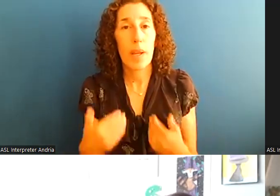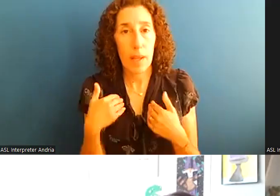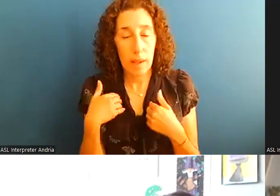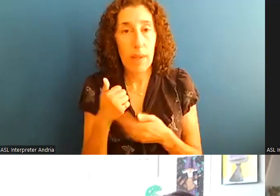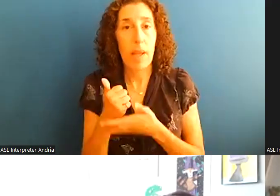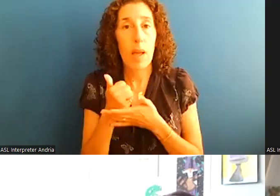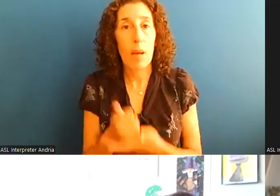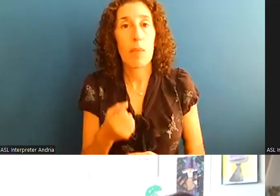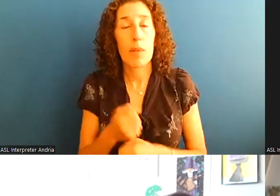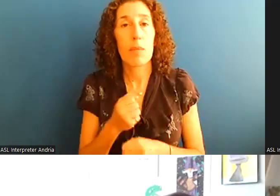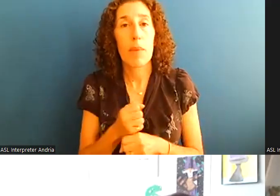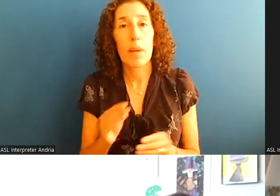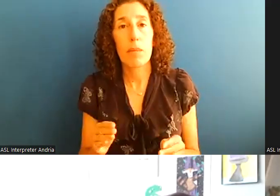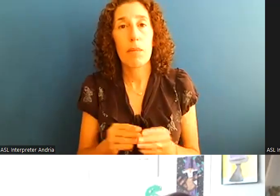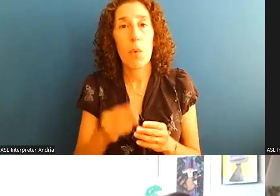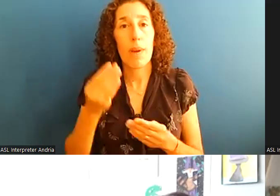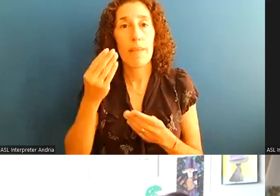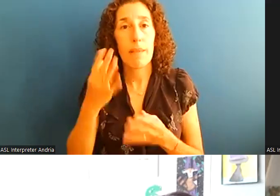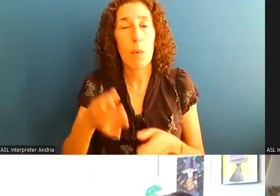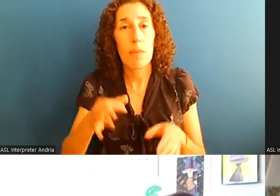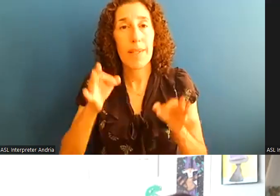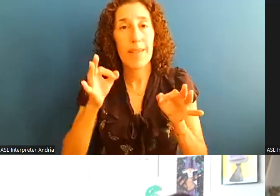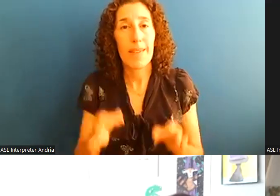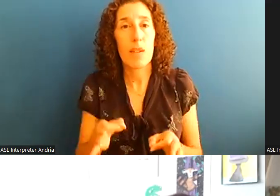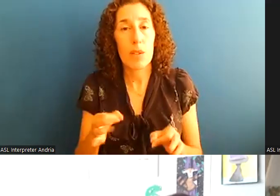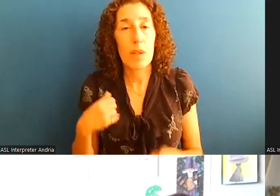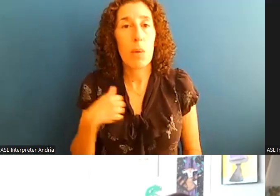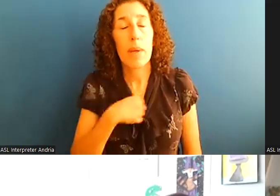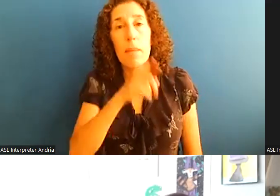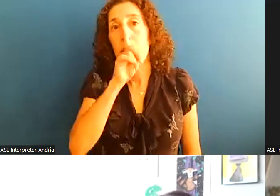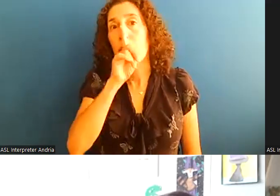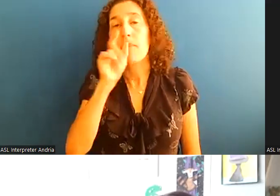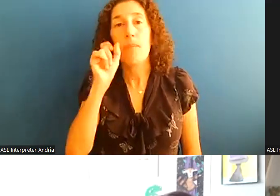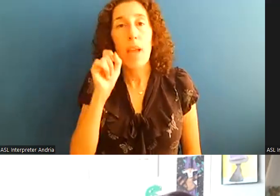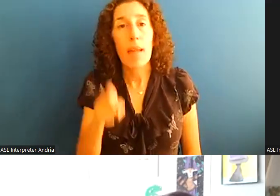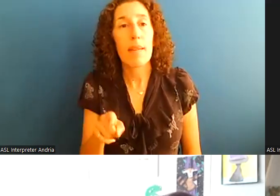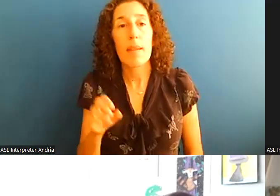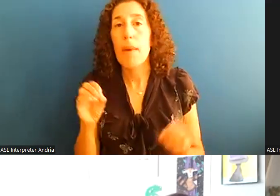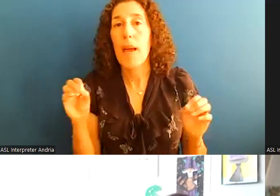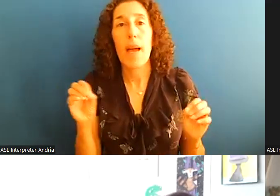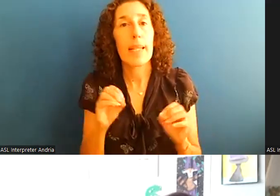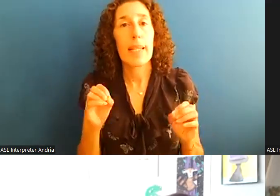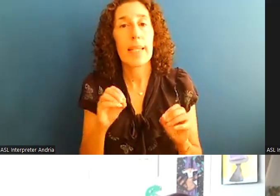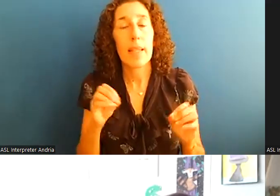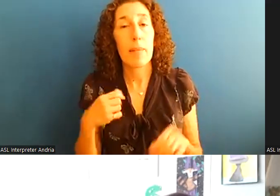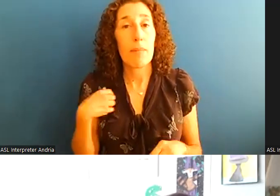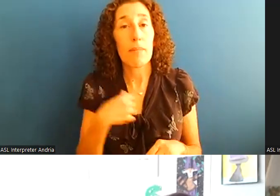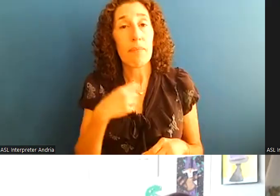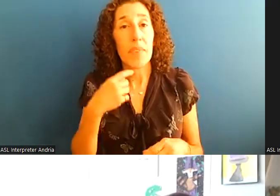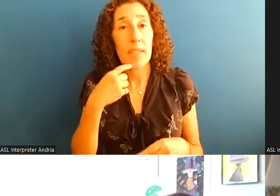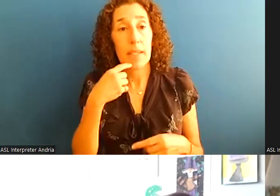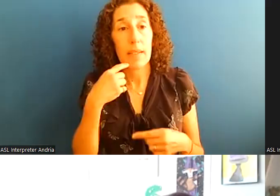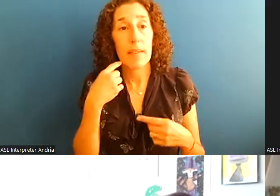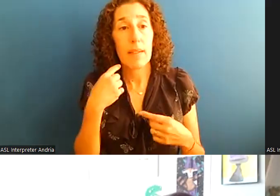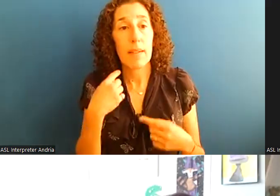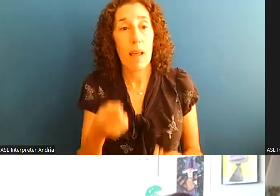whether or not they want to remain a Jane Doe. We don't ask them any questions. We tell them up front, the answers that I'm